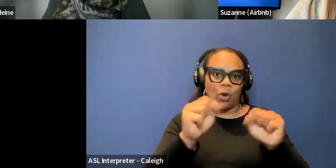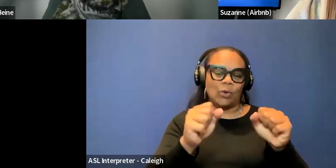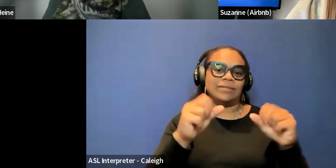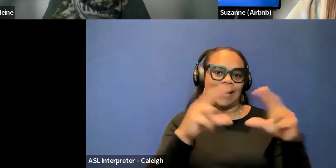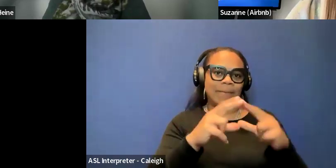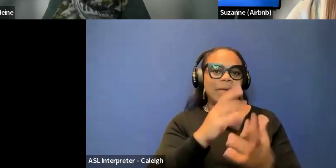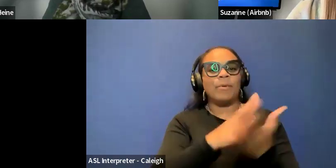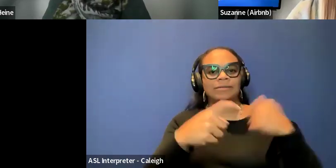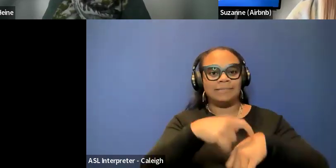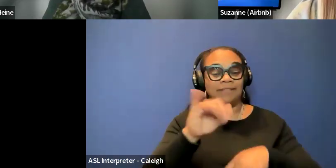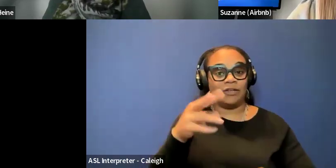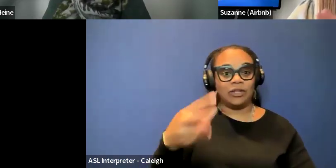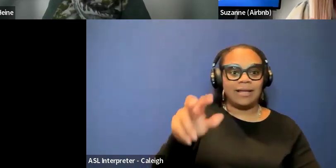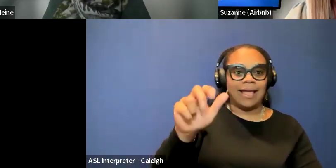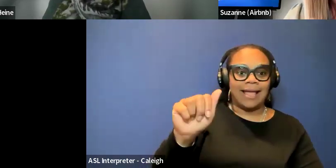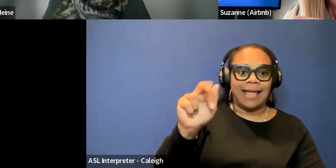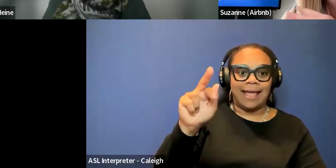to